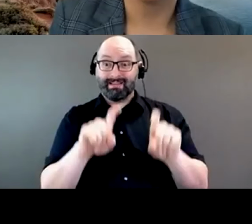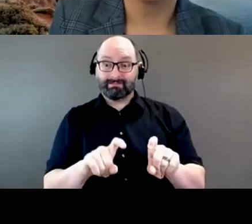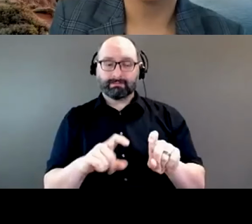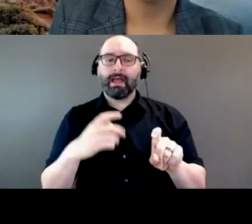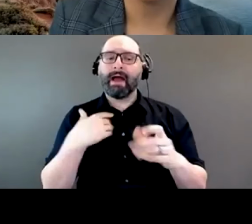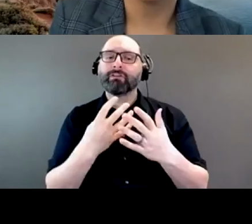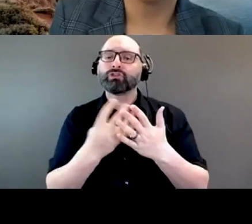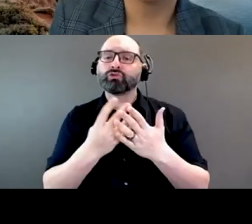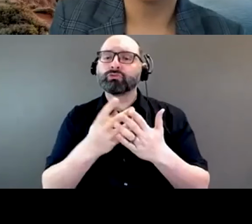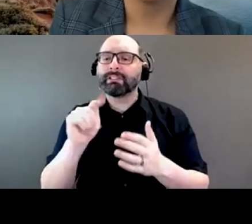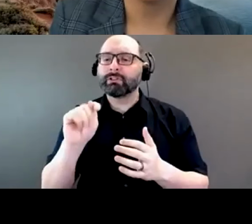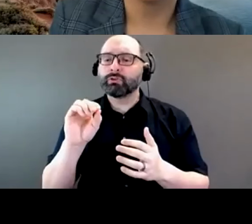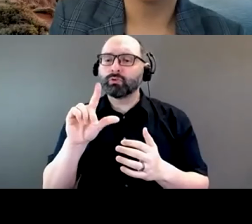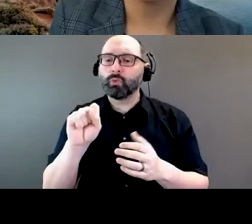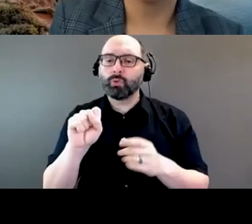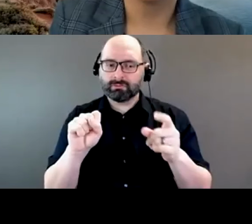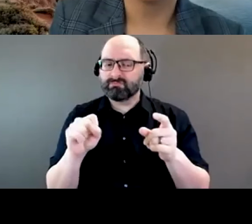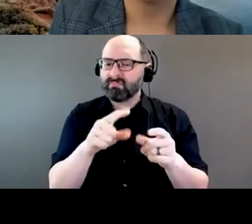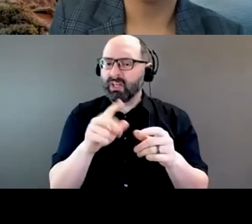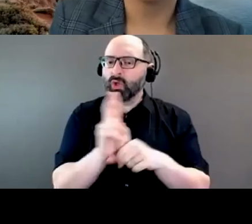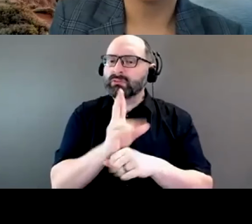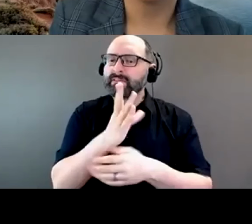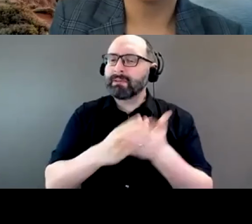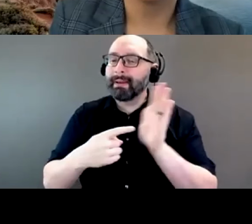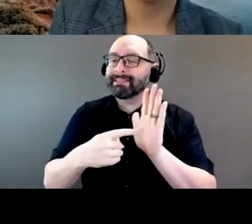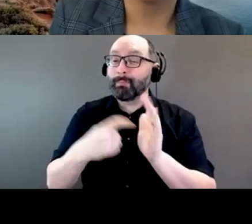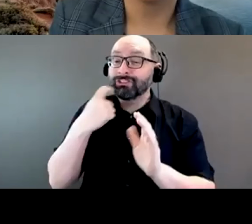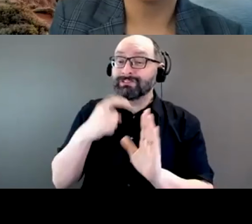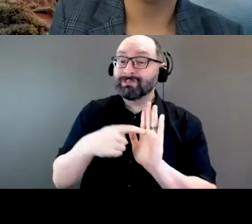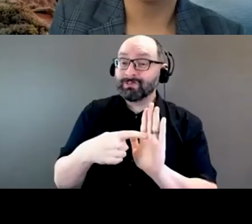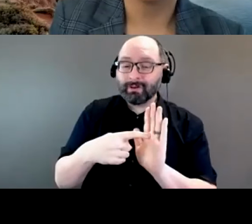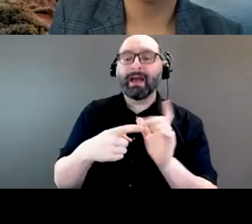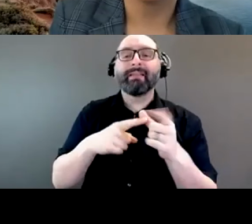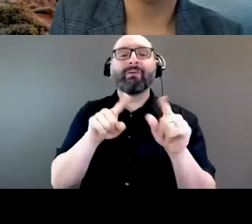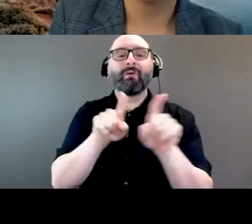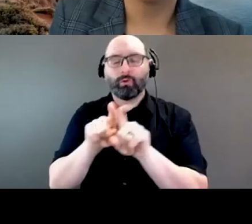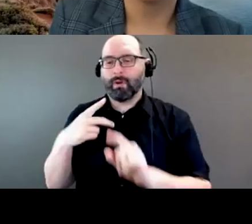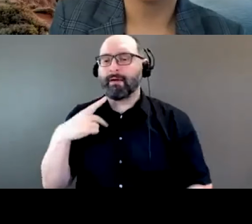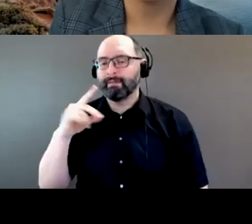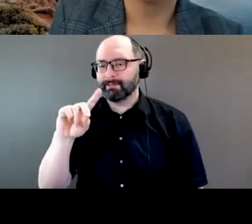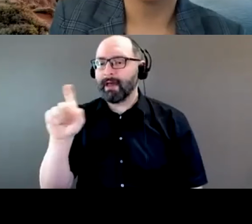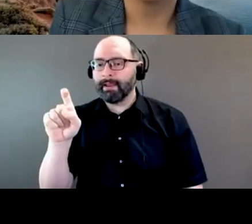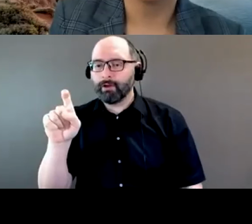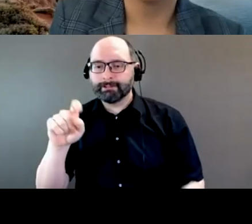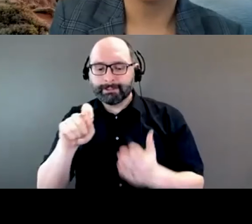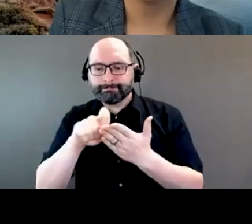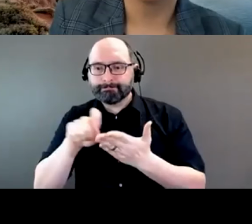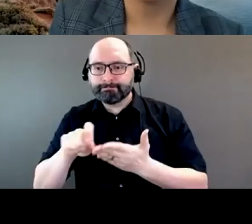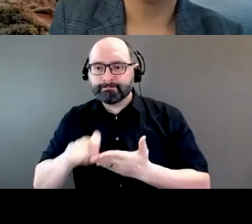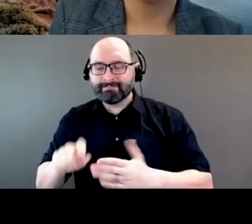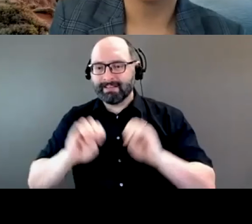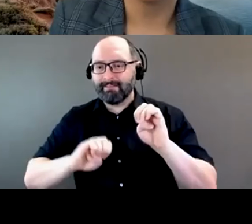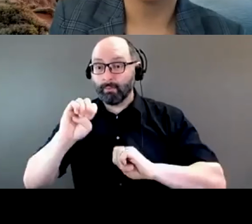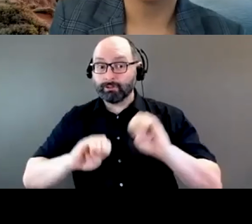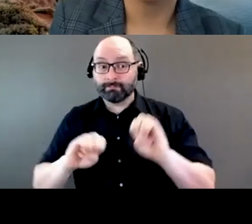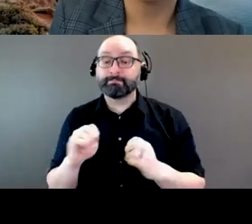that they use some of the things that I just showed. And we have a diagnostic also evaluation, which the screening